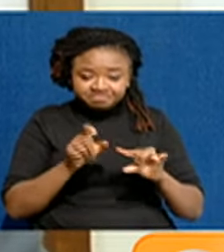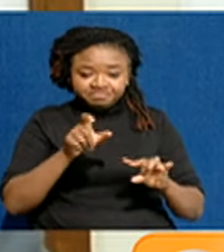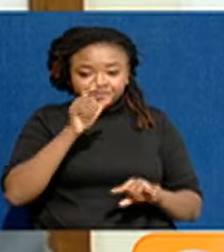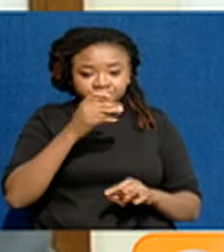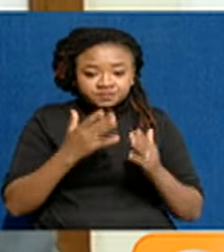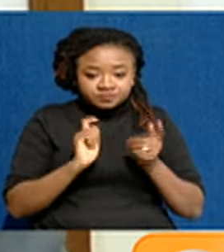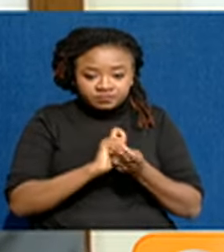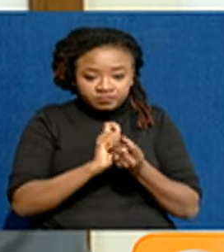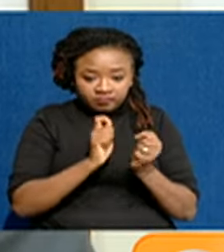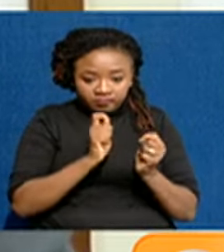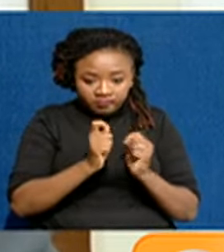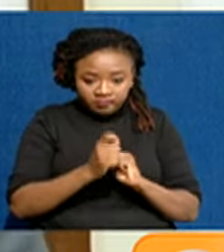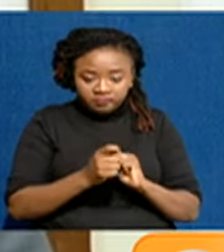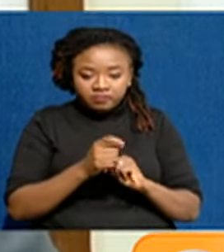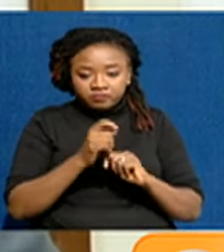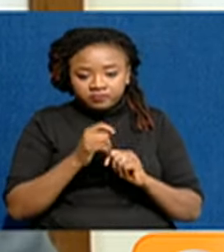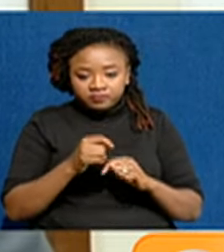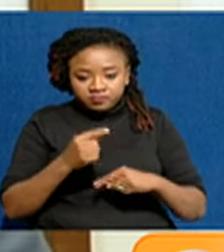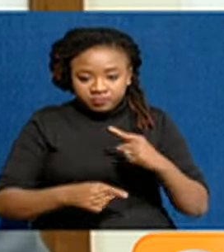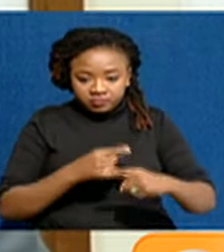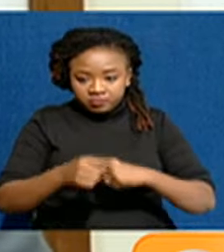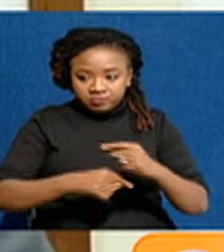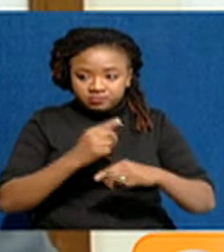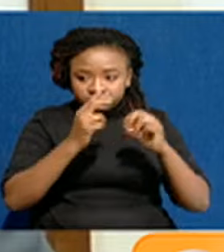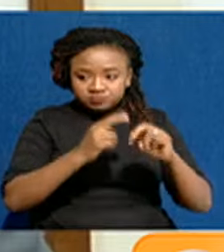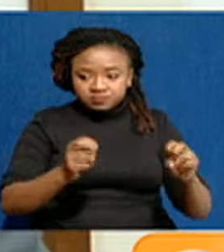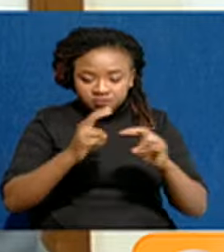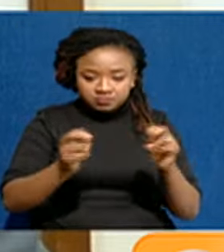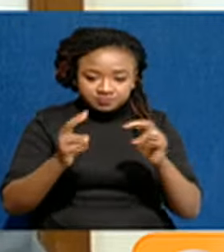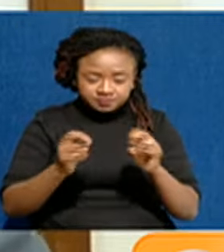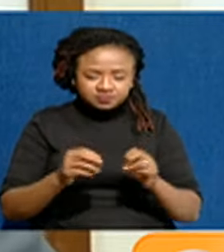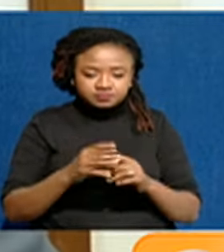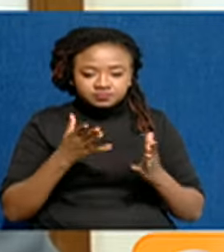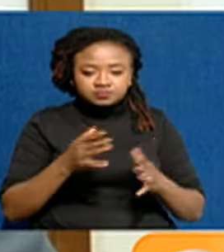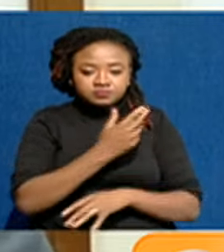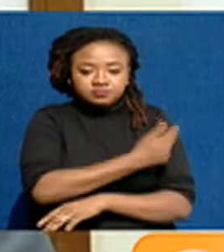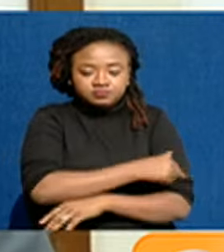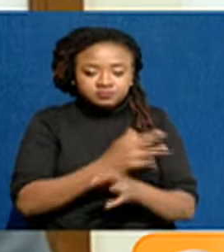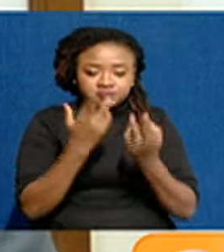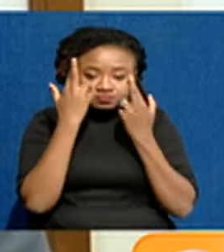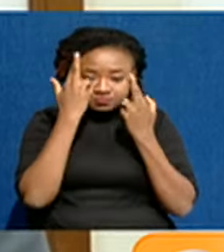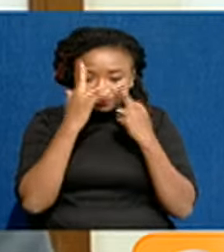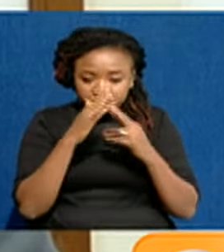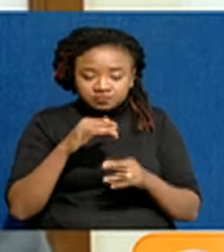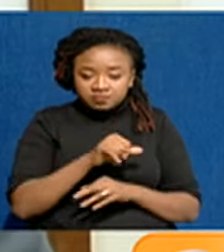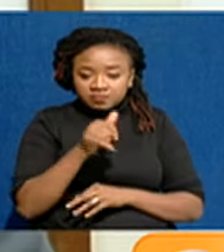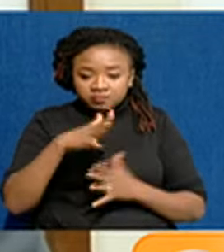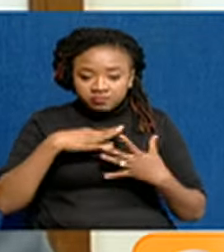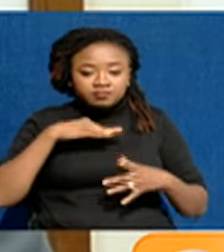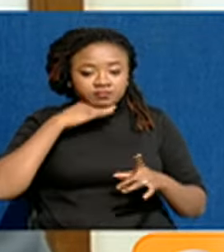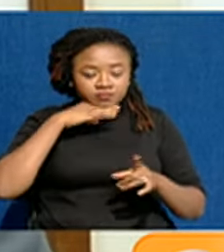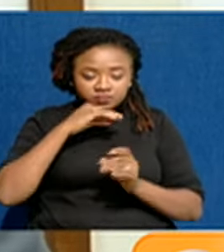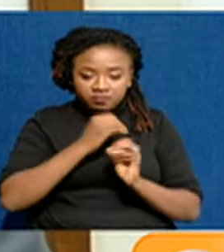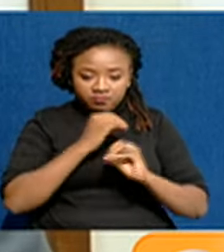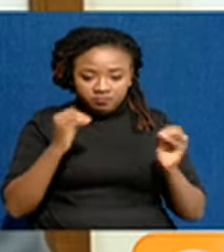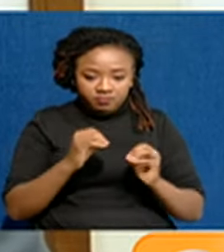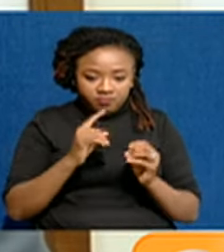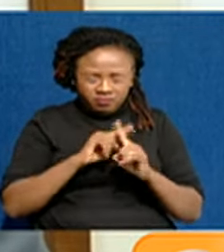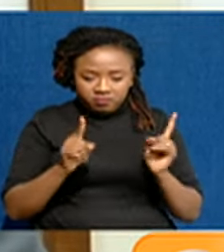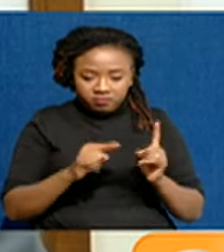based on what we continue, I mean, whatever is happening at the hospitals, and we pray that nobody else loses their life. So that is it.